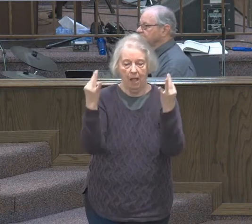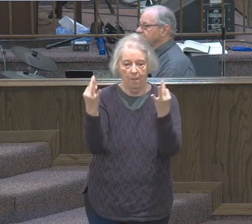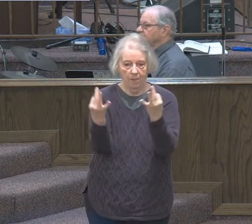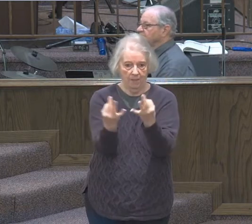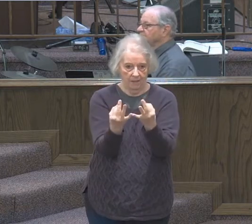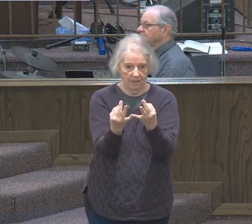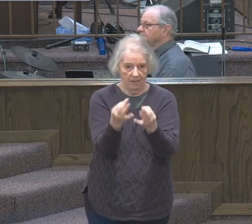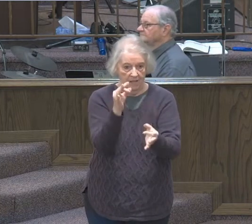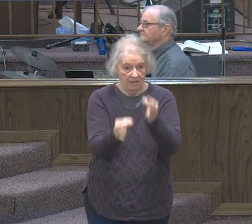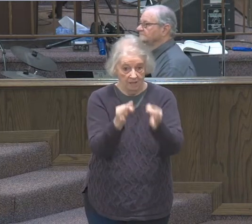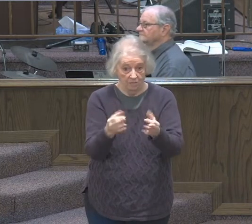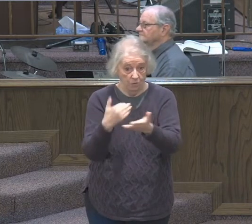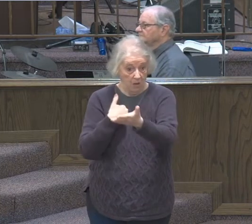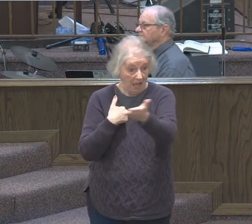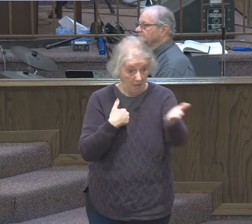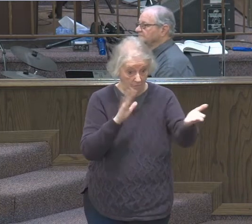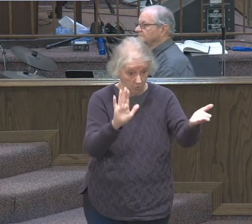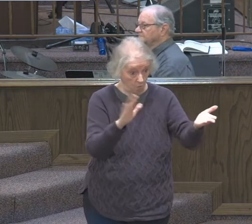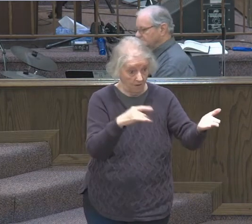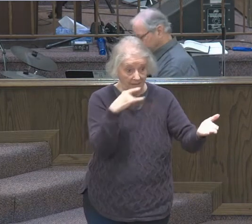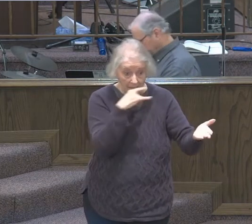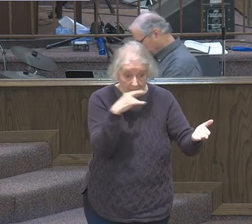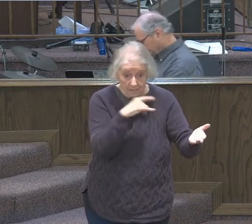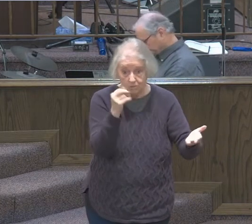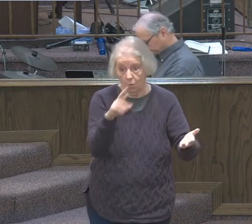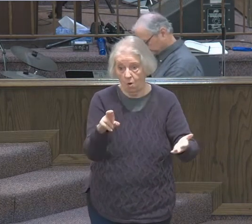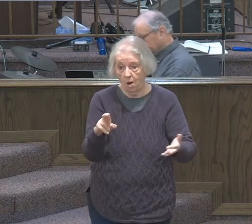So if you have your kids or your family with you,